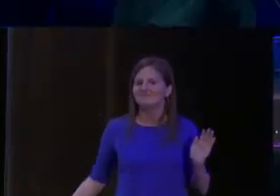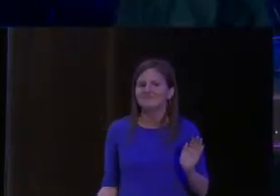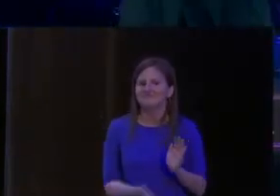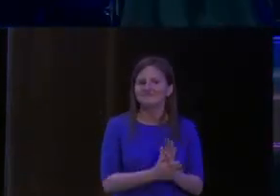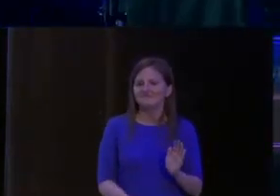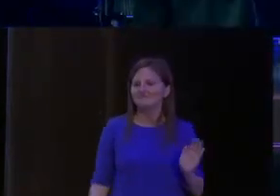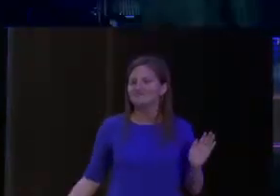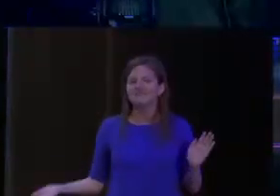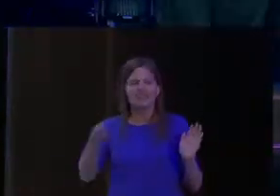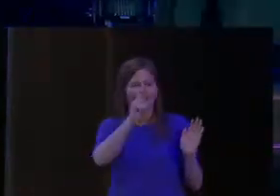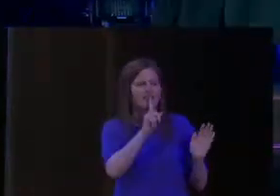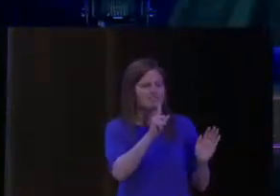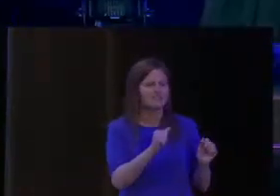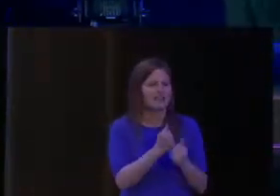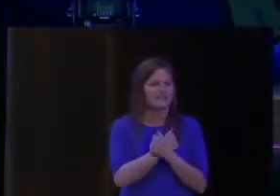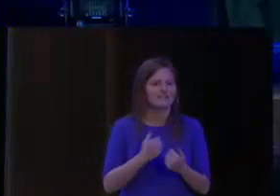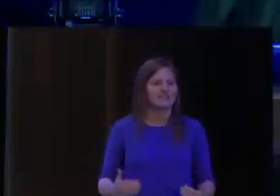God's love is lifting us higher.